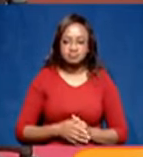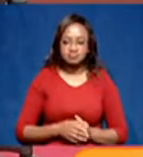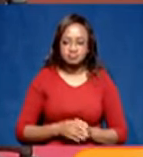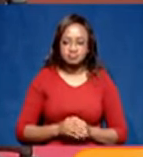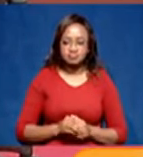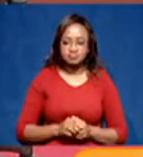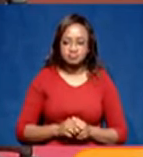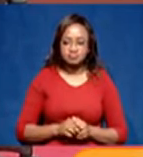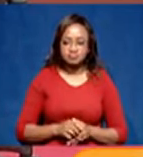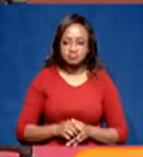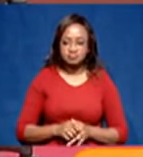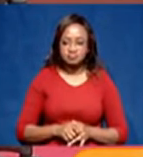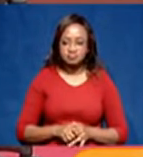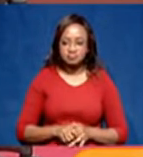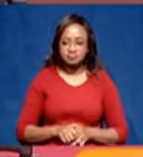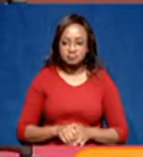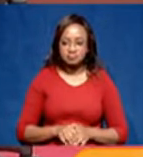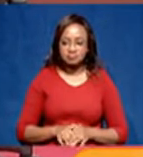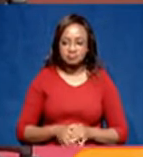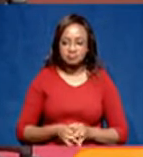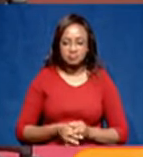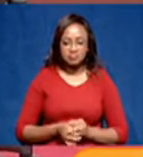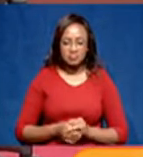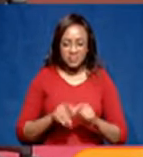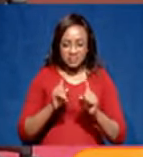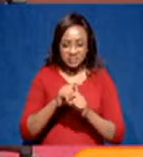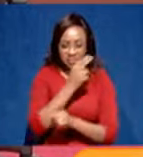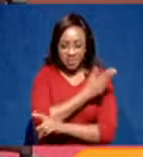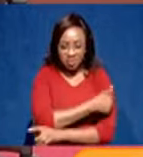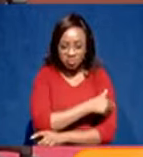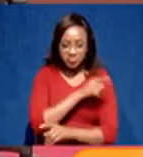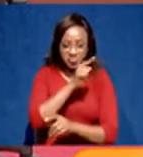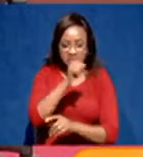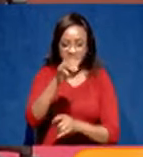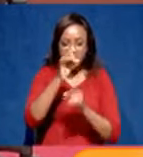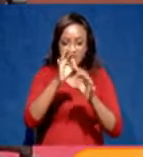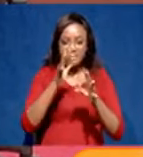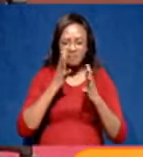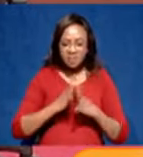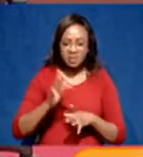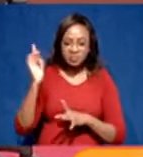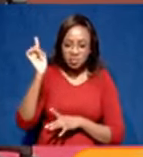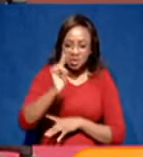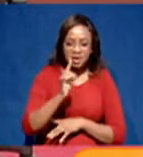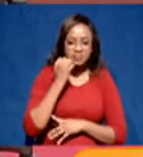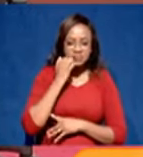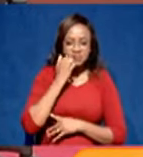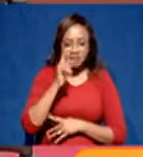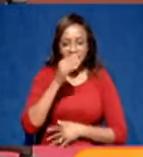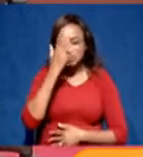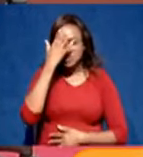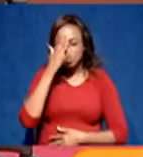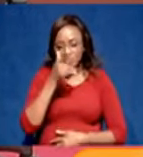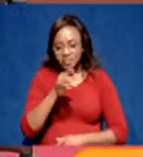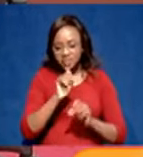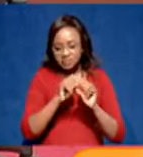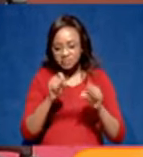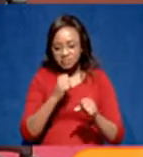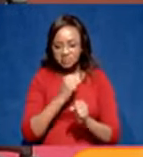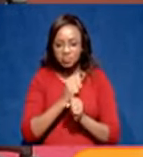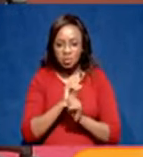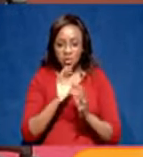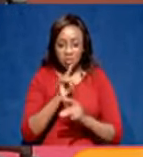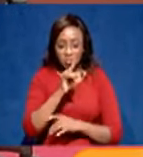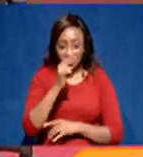the facilities. These are the hospitals. If there's any intervention by the patient, they also have to know how it works. So then, do you